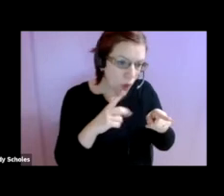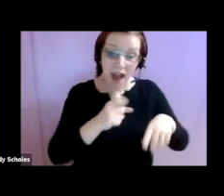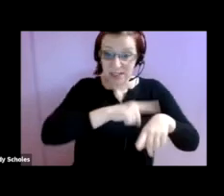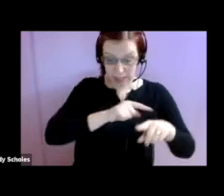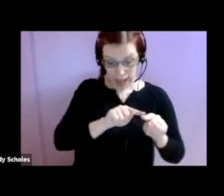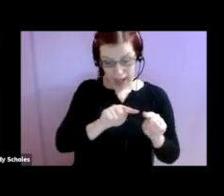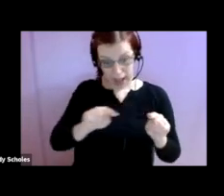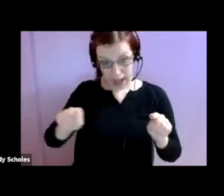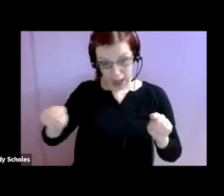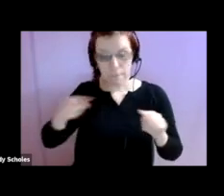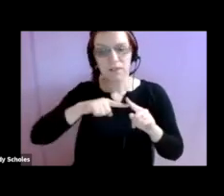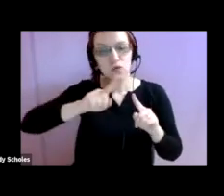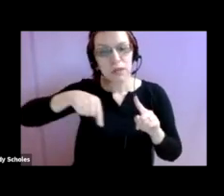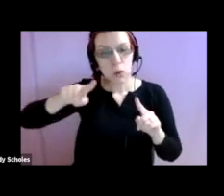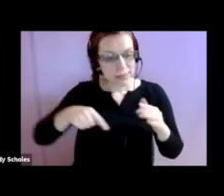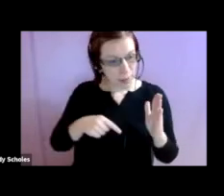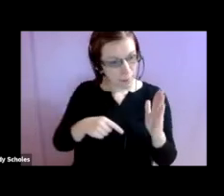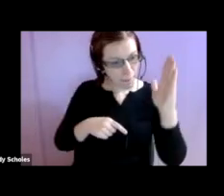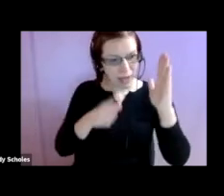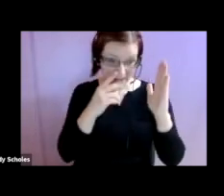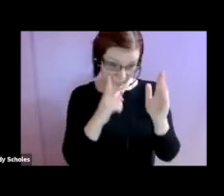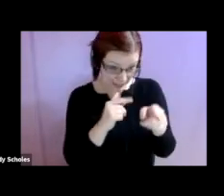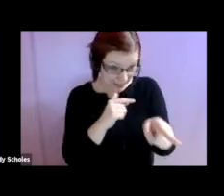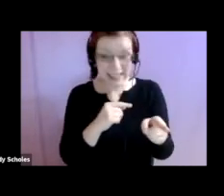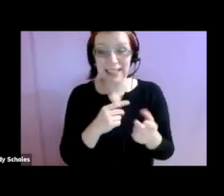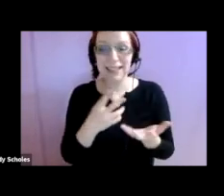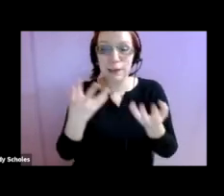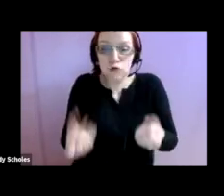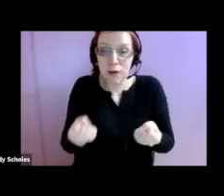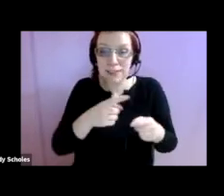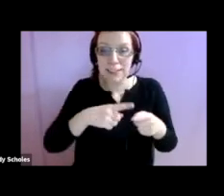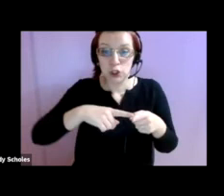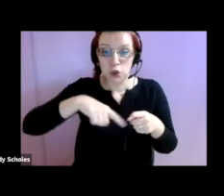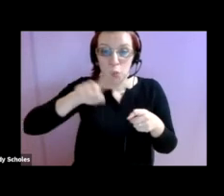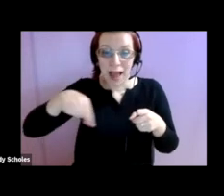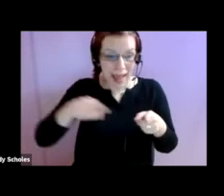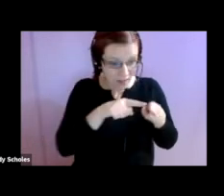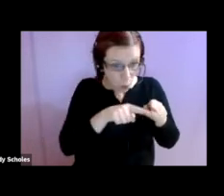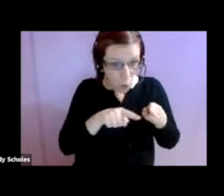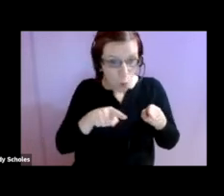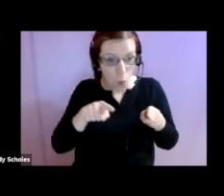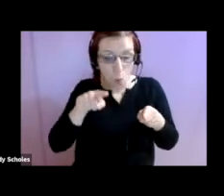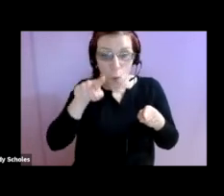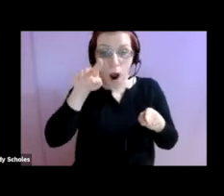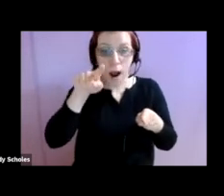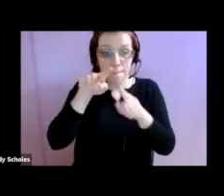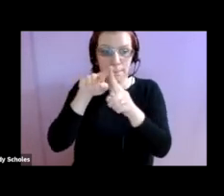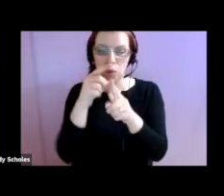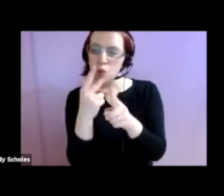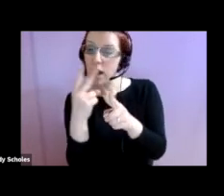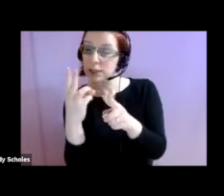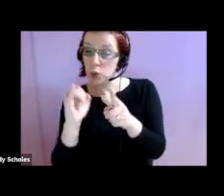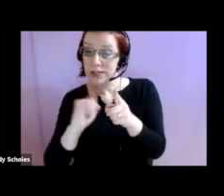bottom, frequency up the side. There's our gravitational wave signal. And a couple of seconds after that, there was